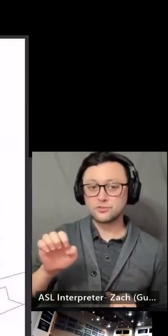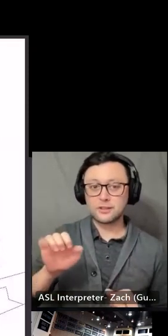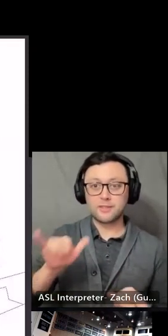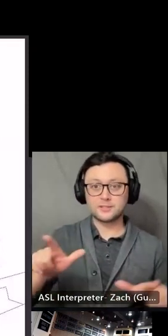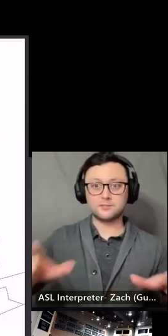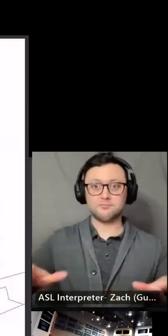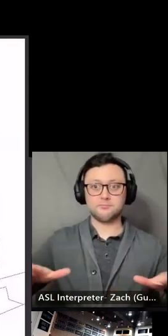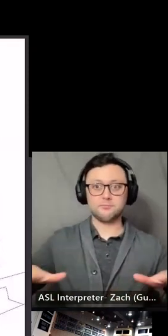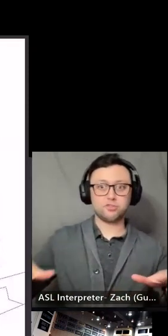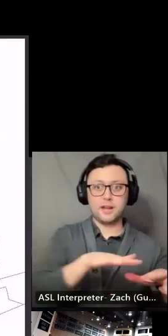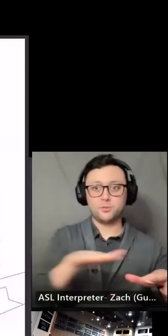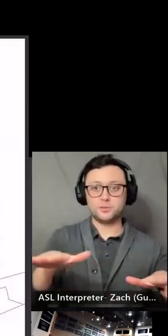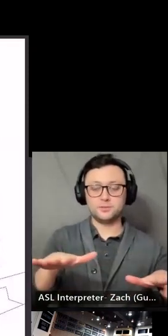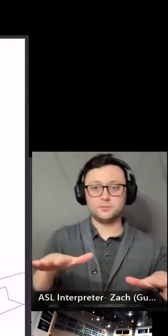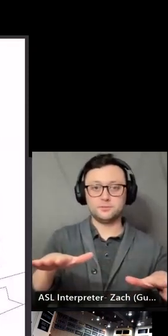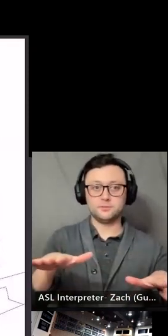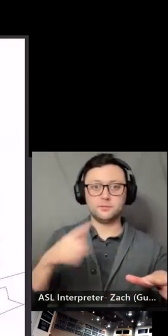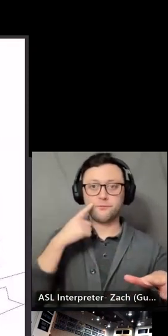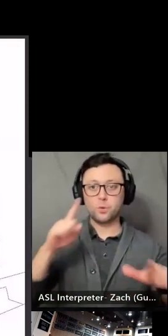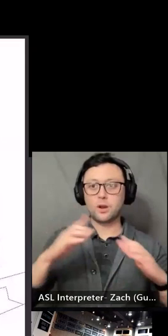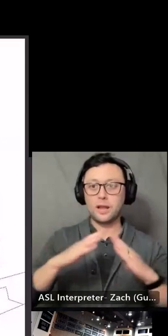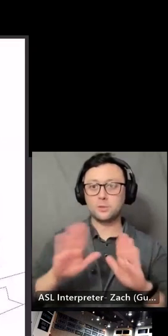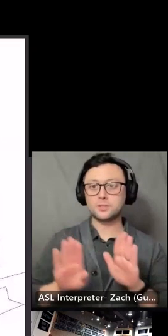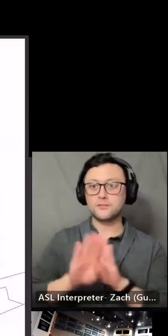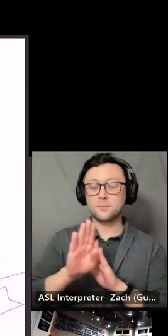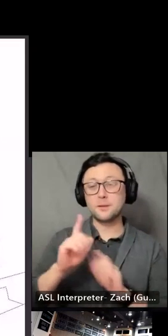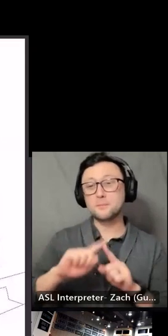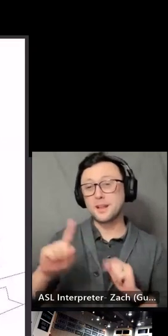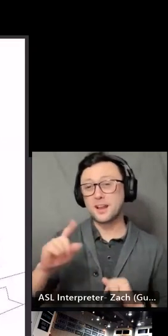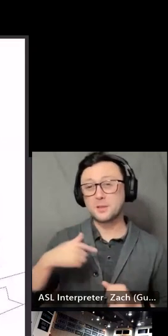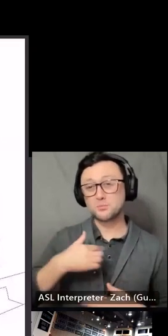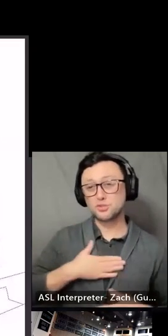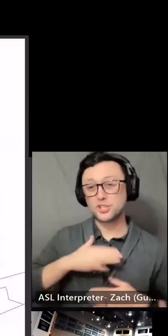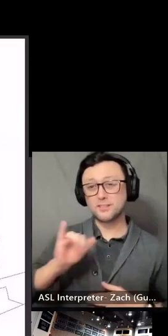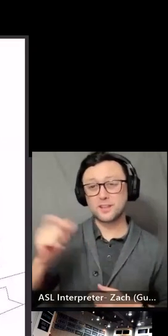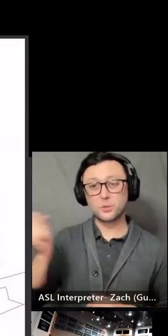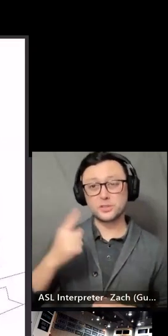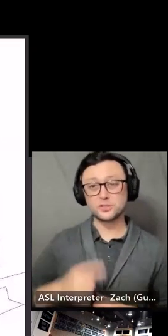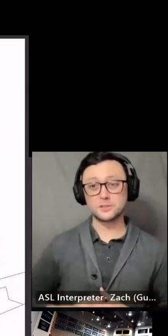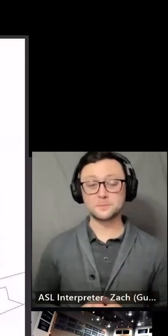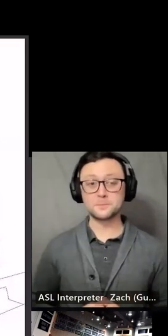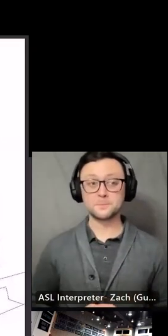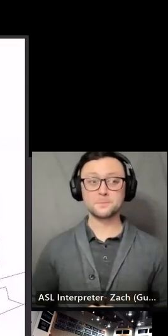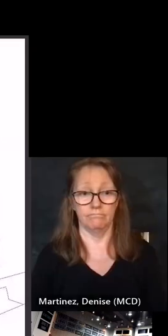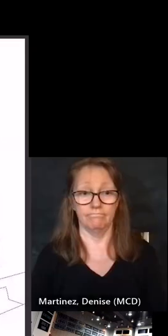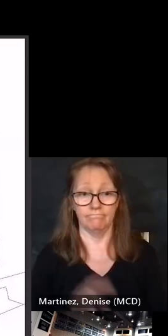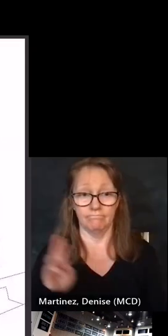ground for housing development. But thanks for the question.